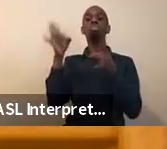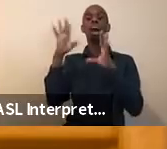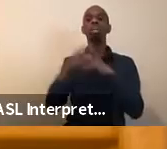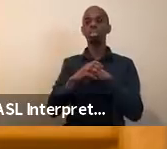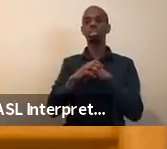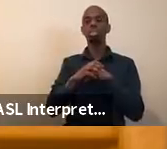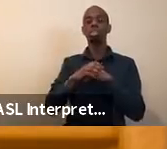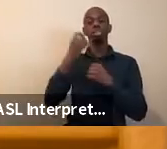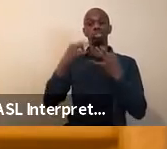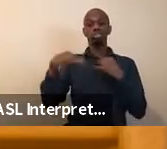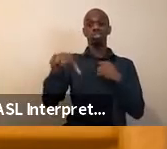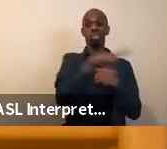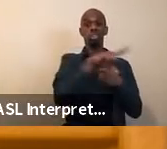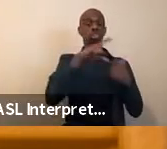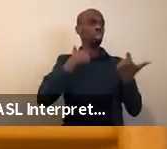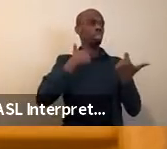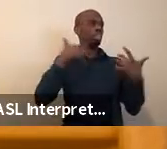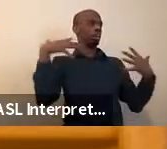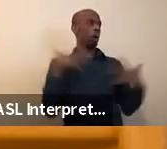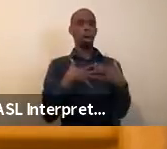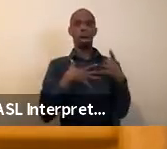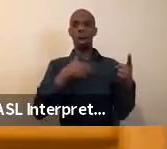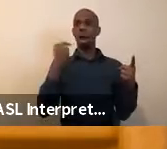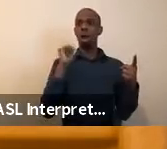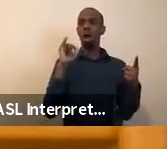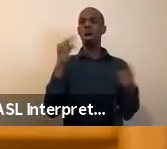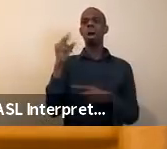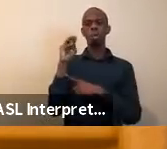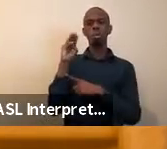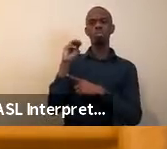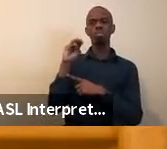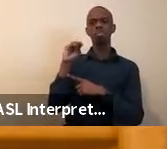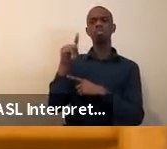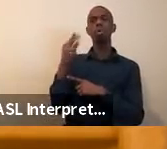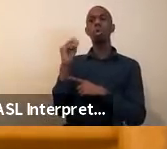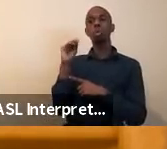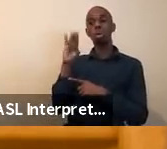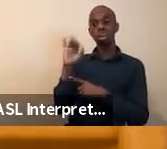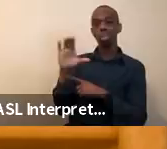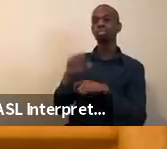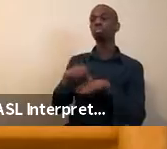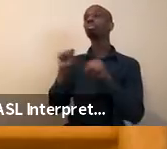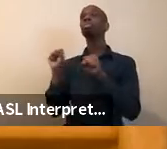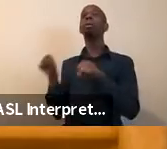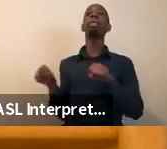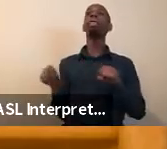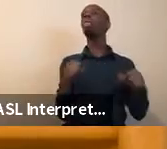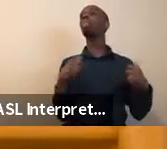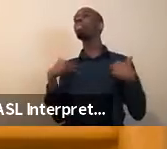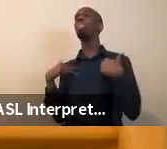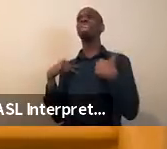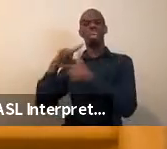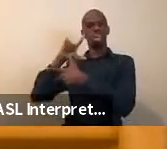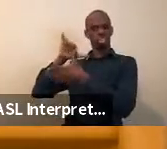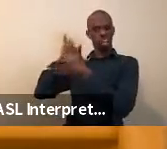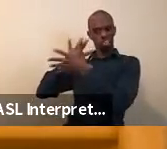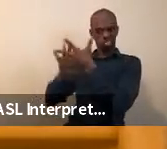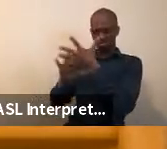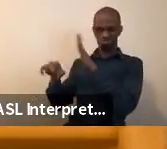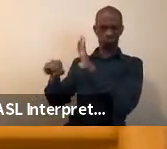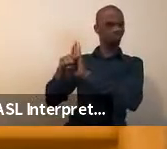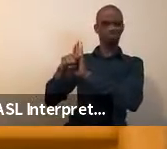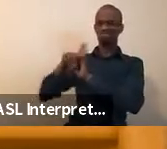ableist, and/or misogynist will be flagged, and the person will be removed from this event. We will have time for audience Q&A at the end